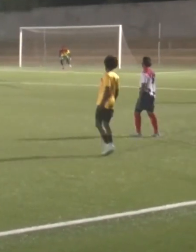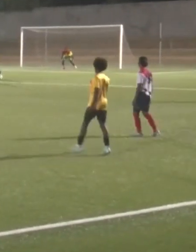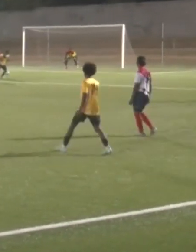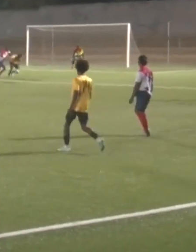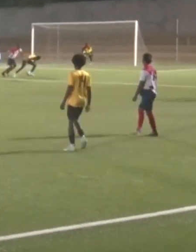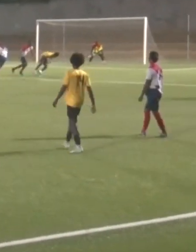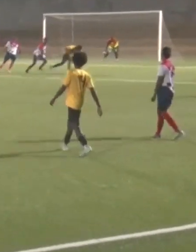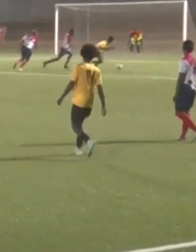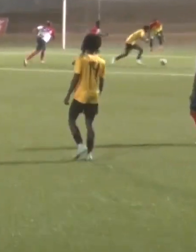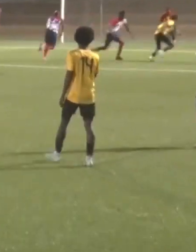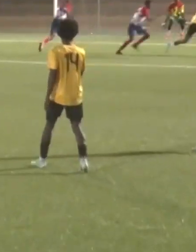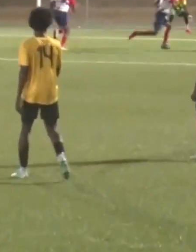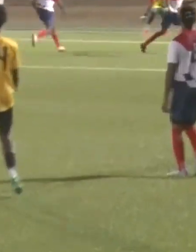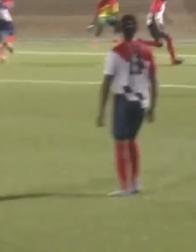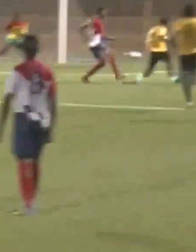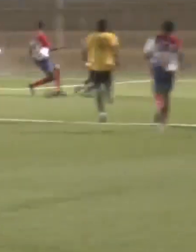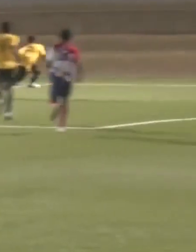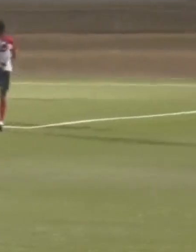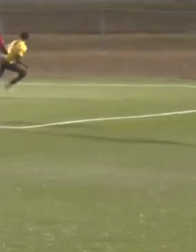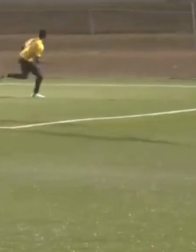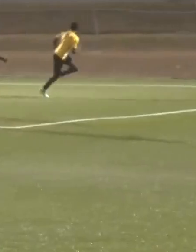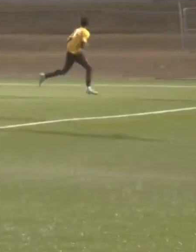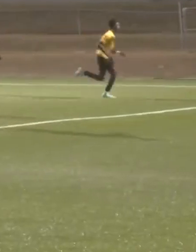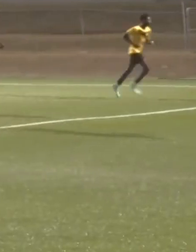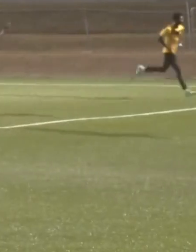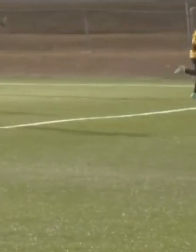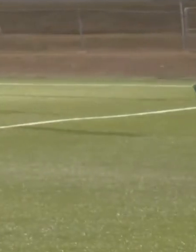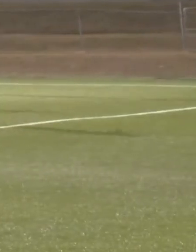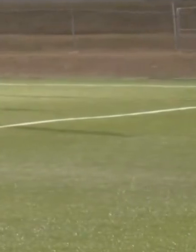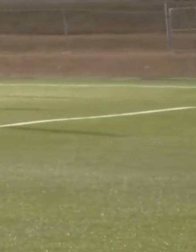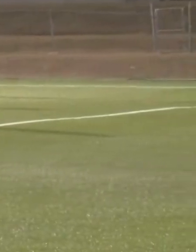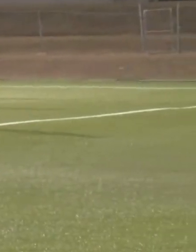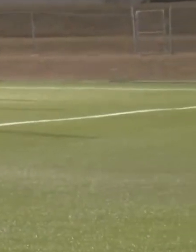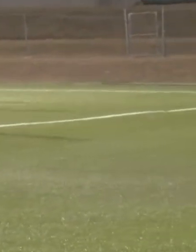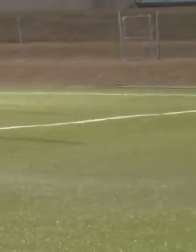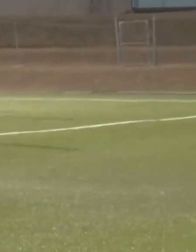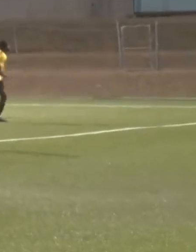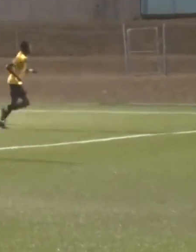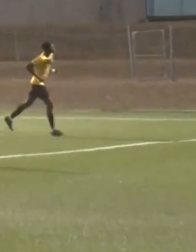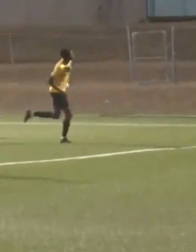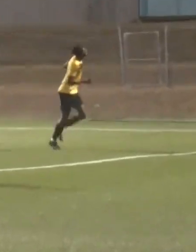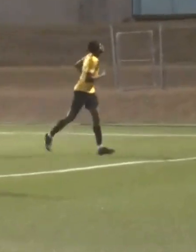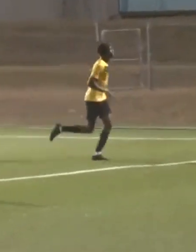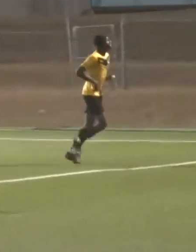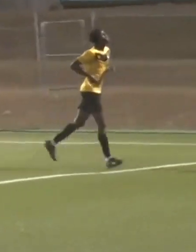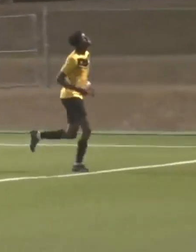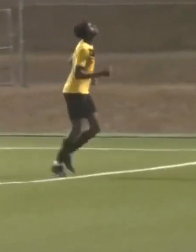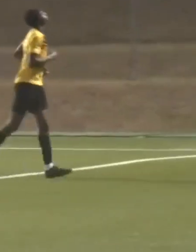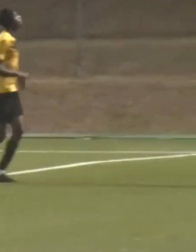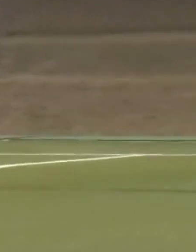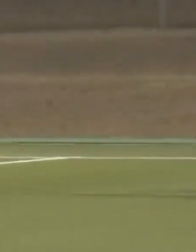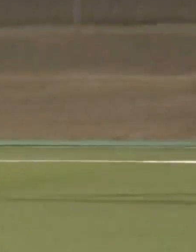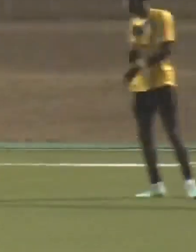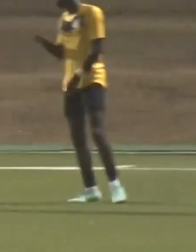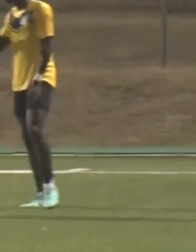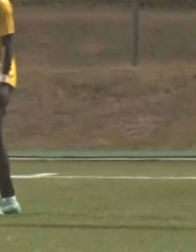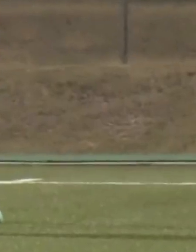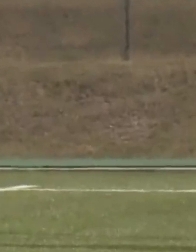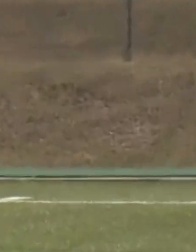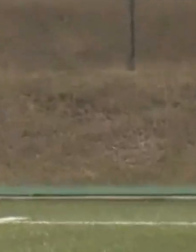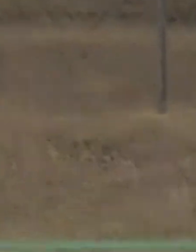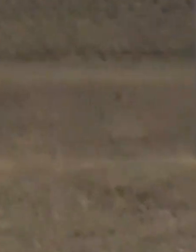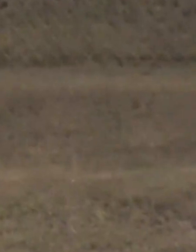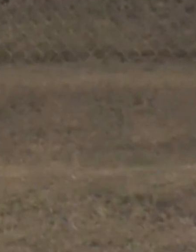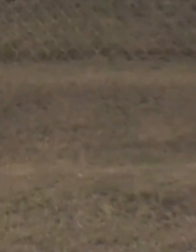a minute later. And it's from an acute angle. Messiah. Exquisite finish. The Blackbirds secure the W. They